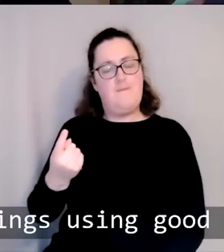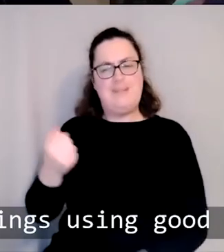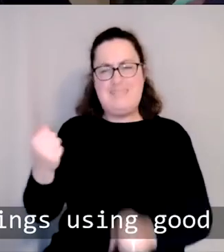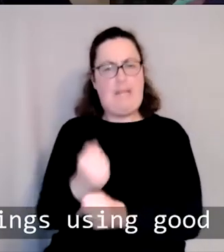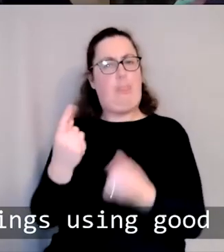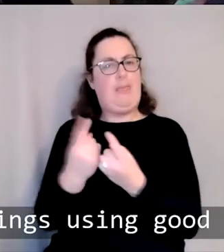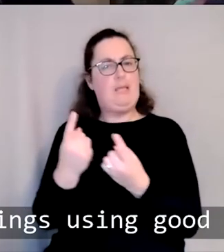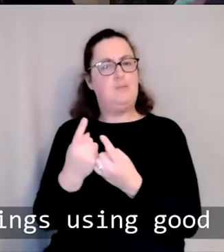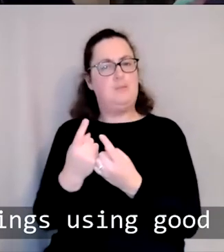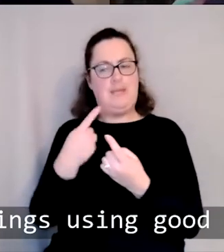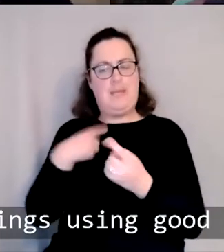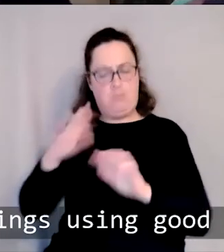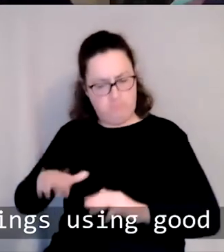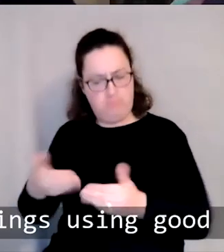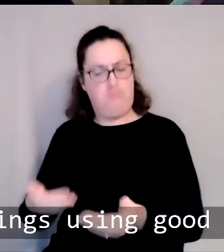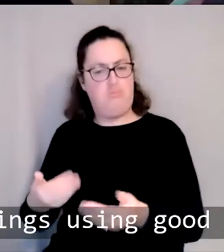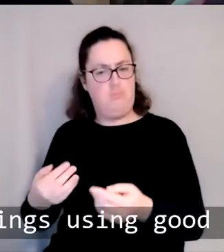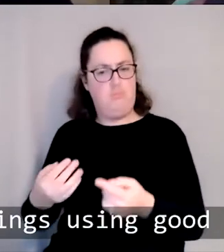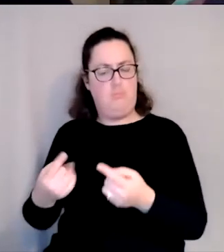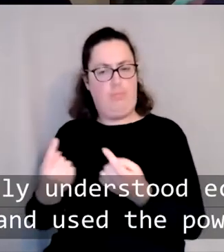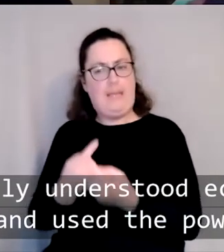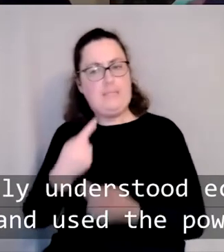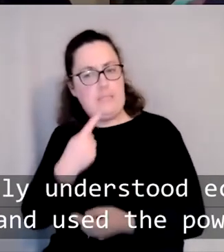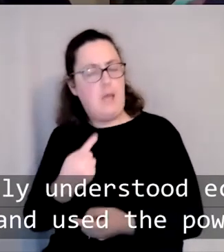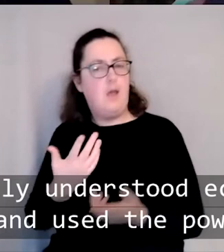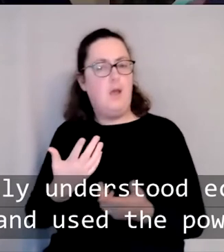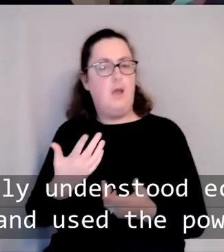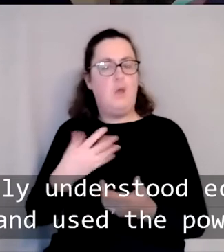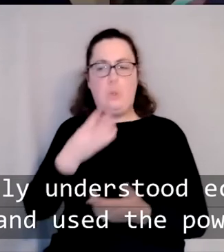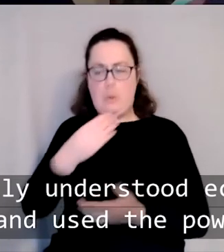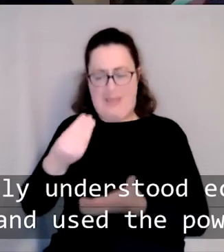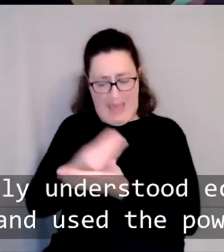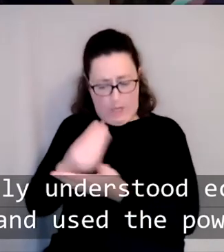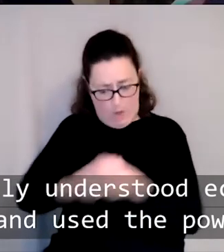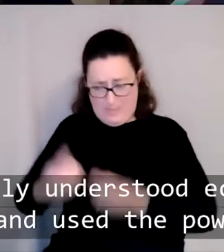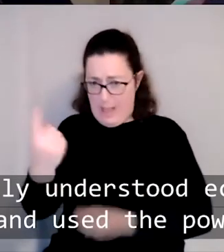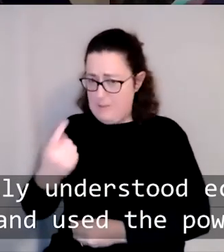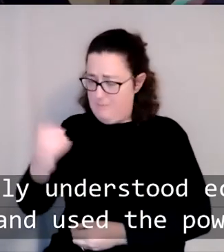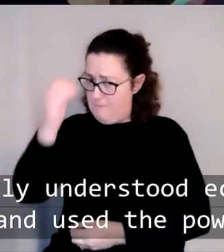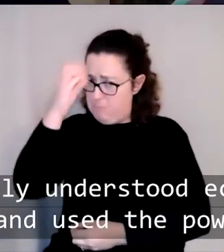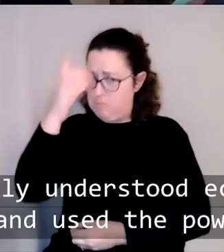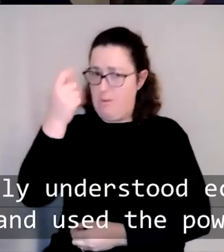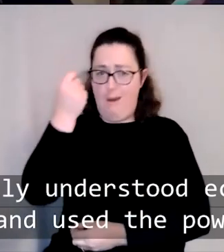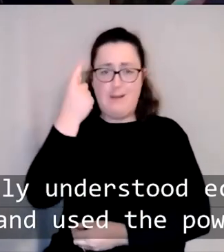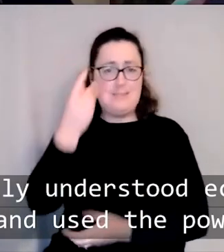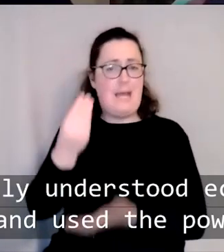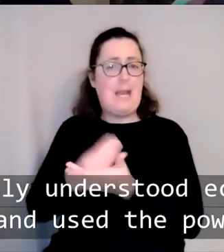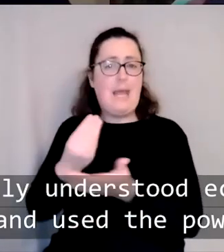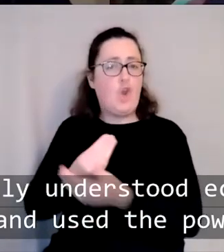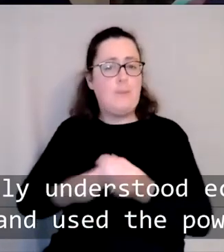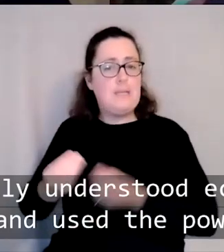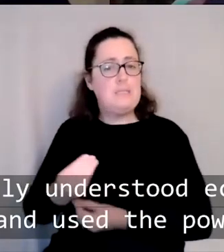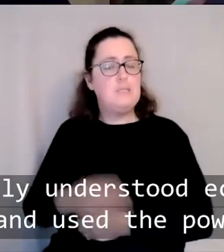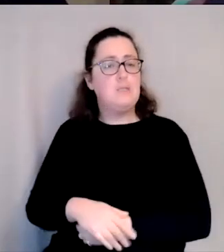deliver things, using good economics. I mean, he really understood economic matters, and